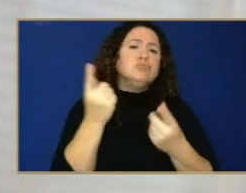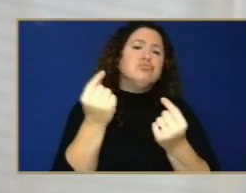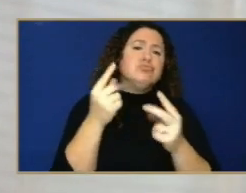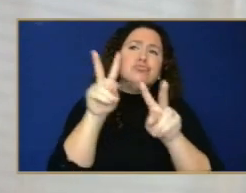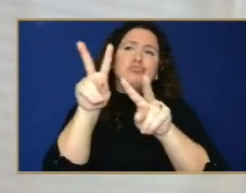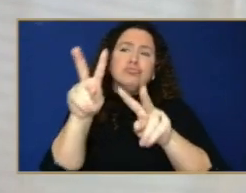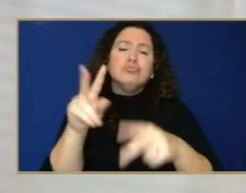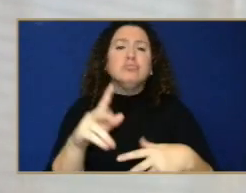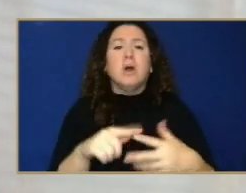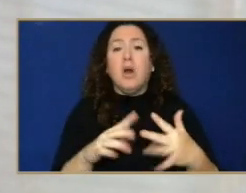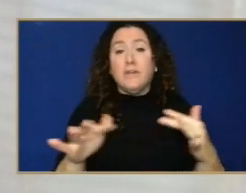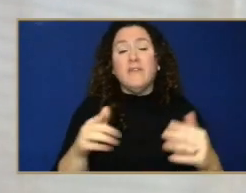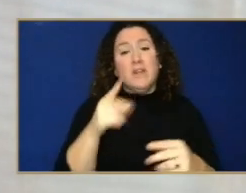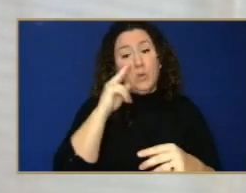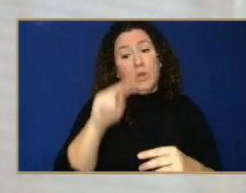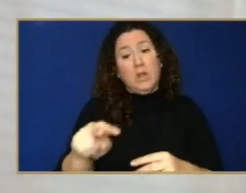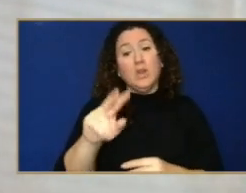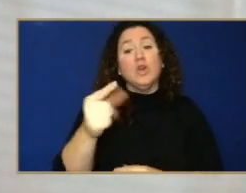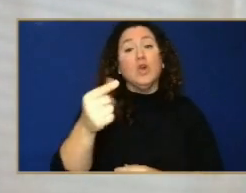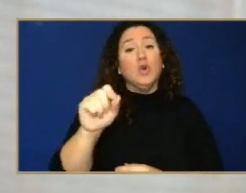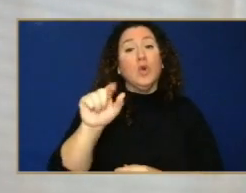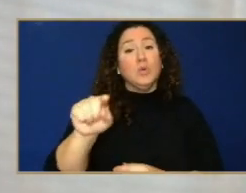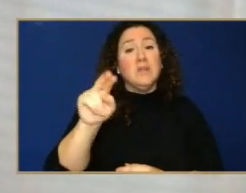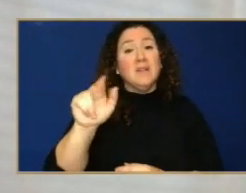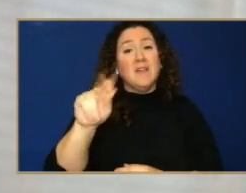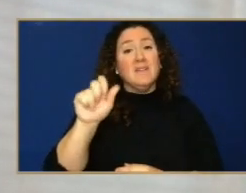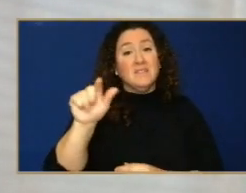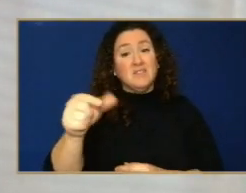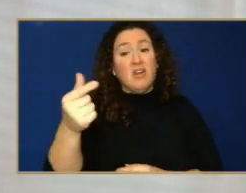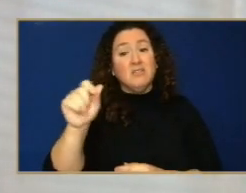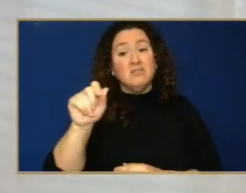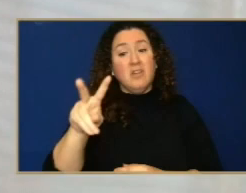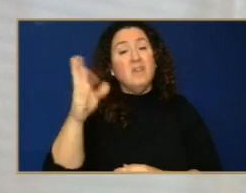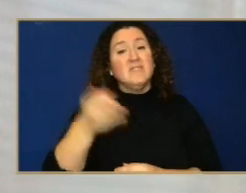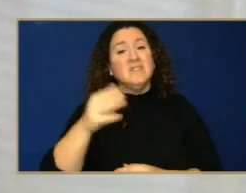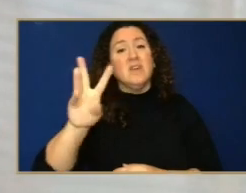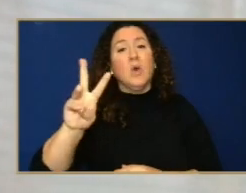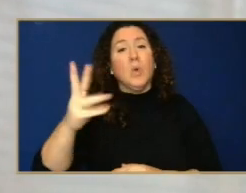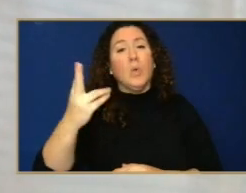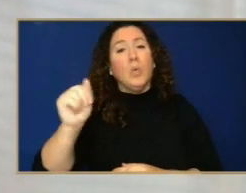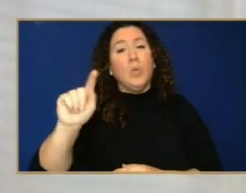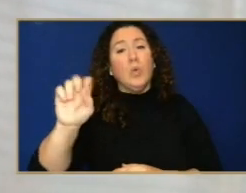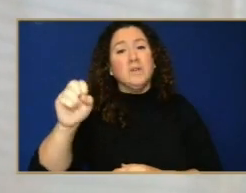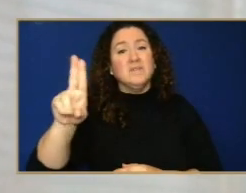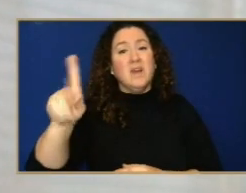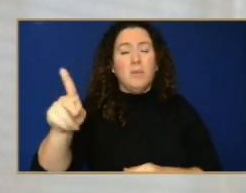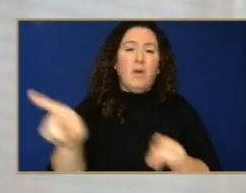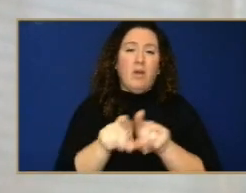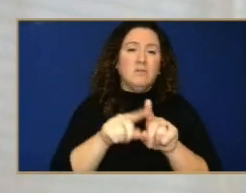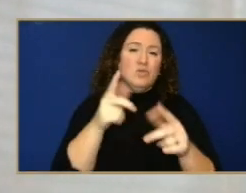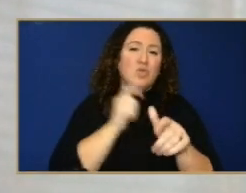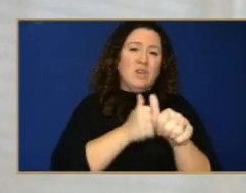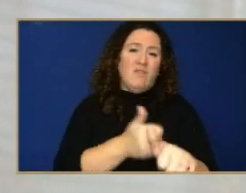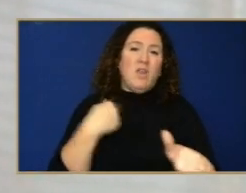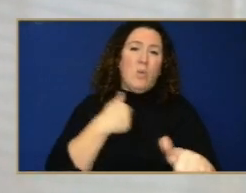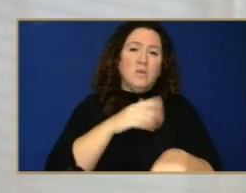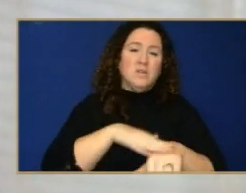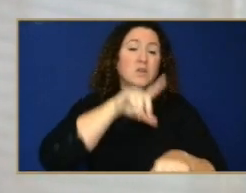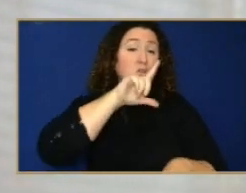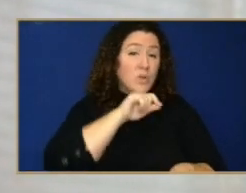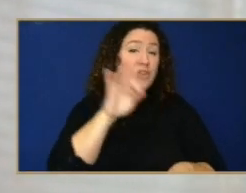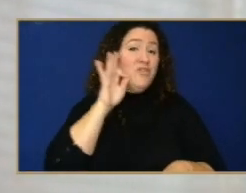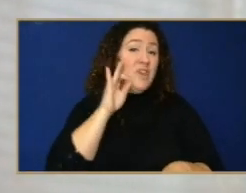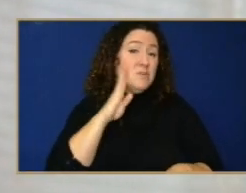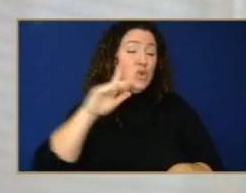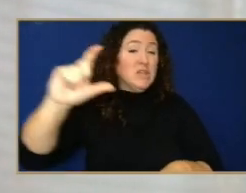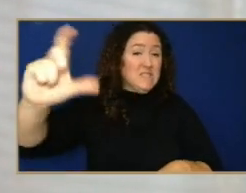go.nasa.gov/what's up. For more information, you can also follow NASA's solar system on Twitter, Facebook, and Instagram. Thank you so much